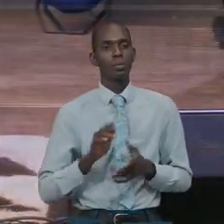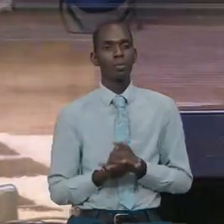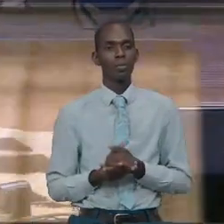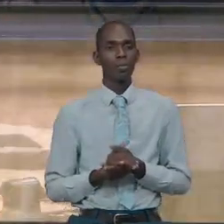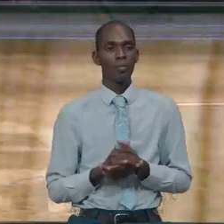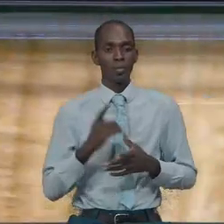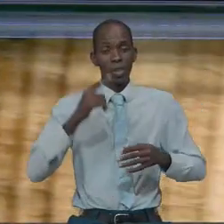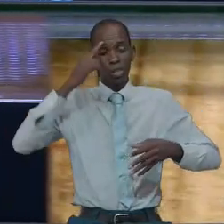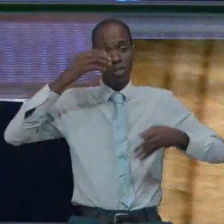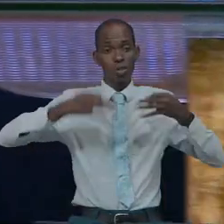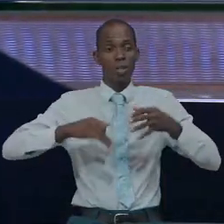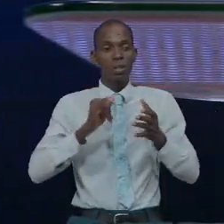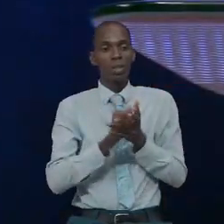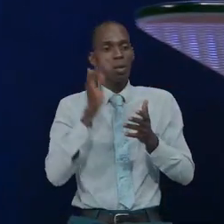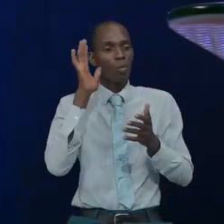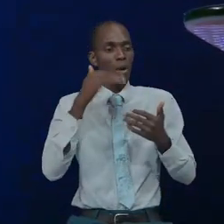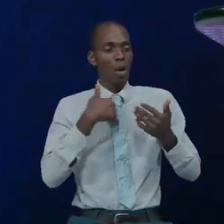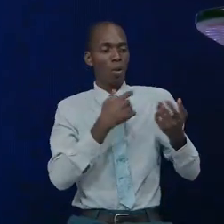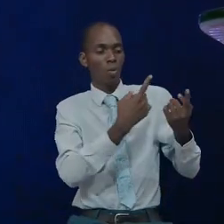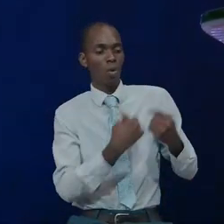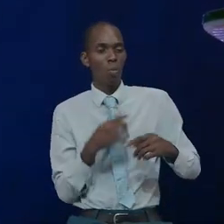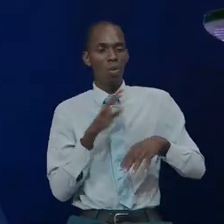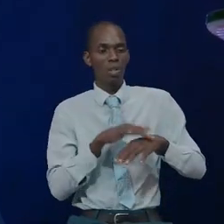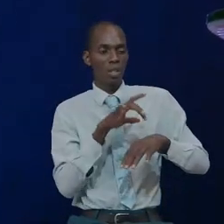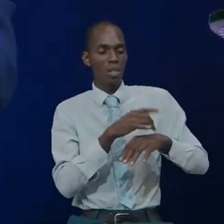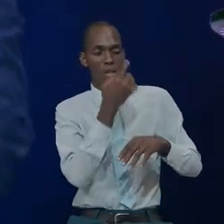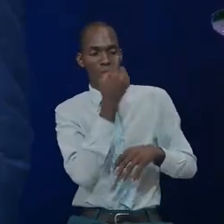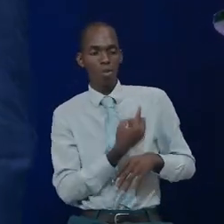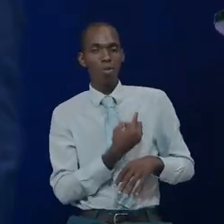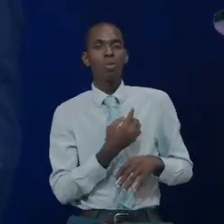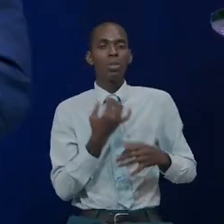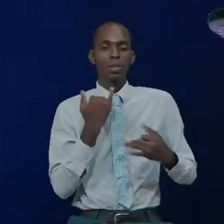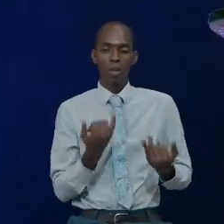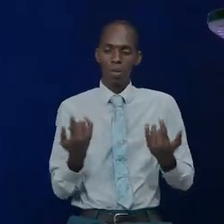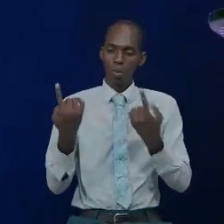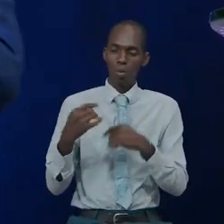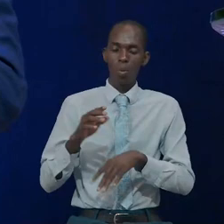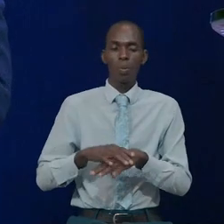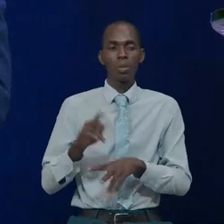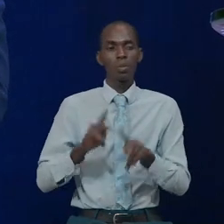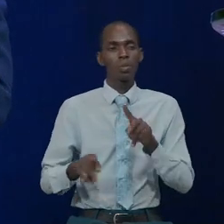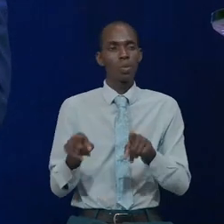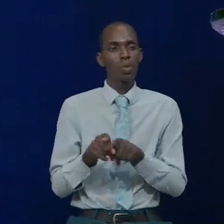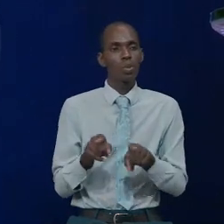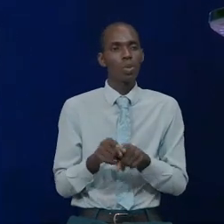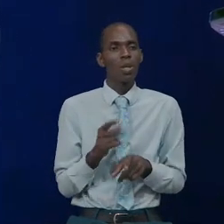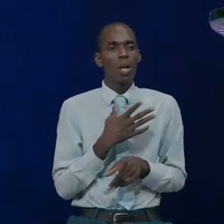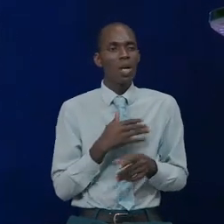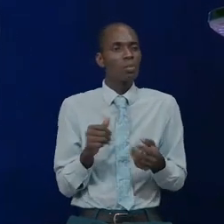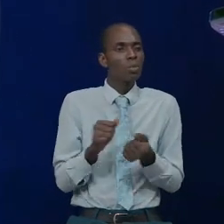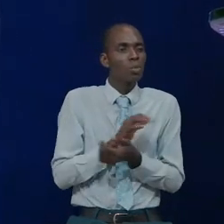The judgment that would have come upon the Gentiles alone also came upon them. And the destruction